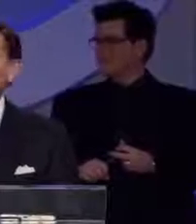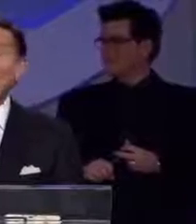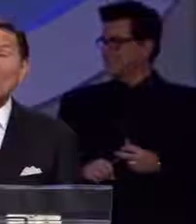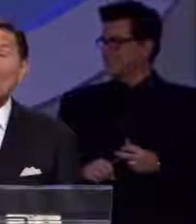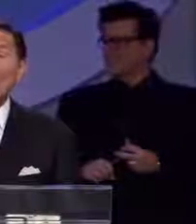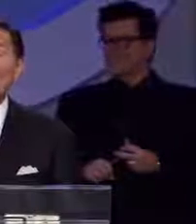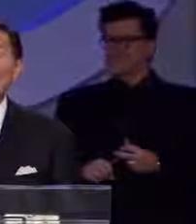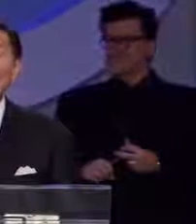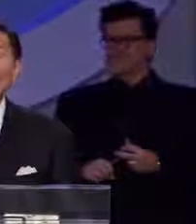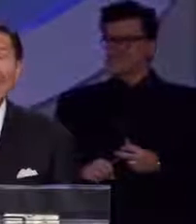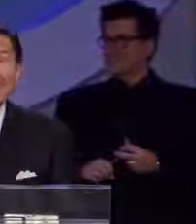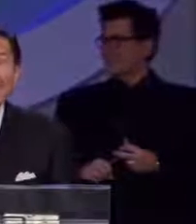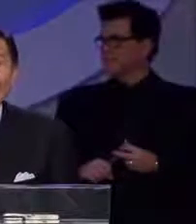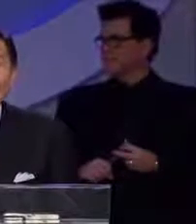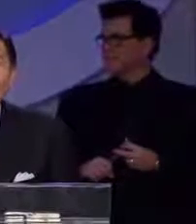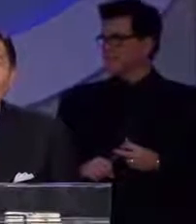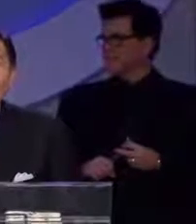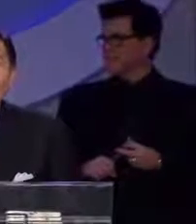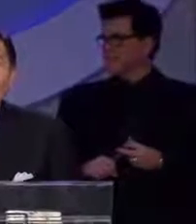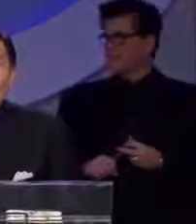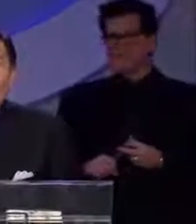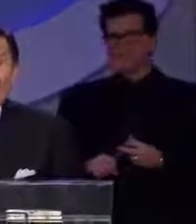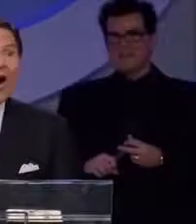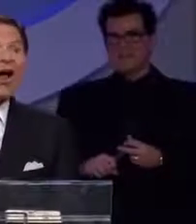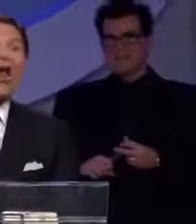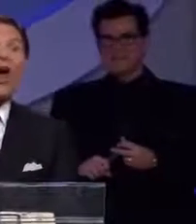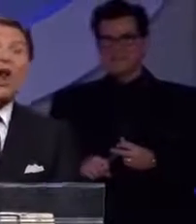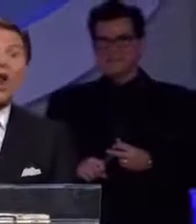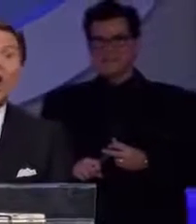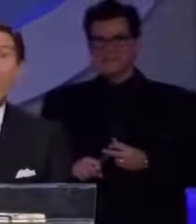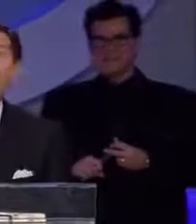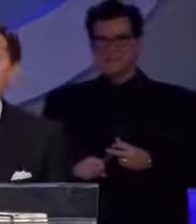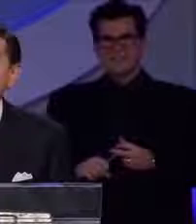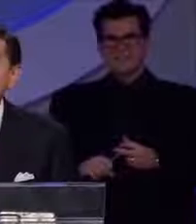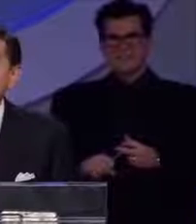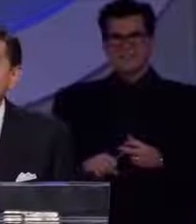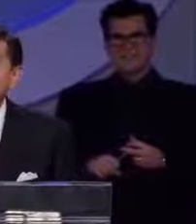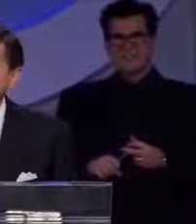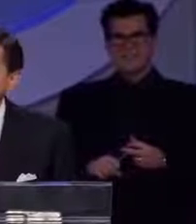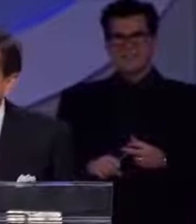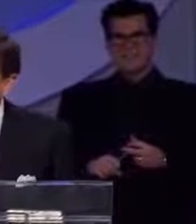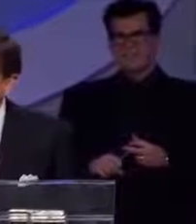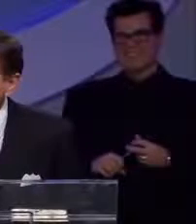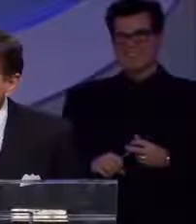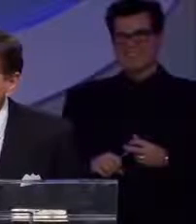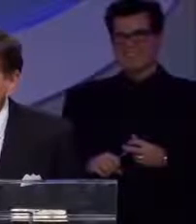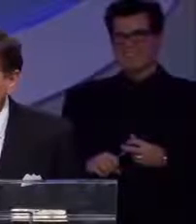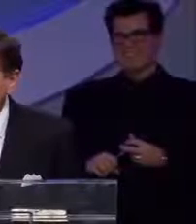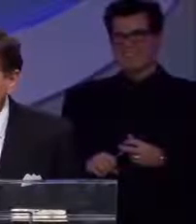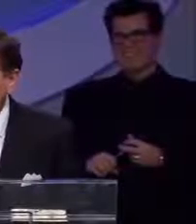You're going to talk about tonight for a long